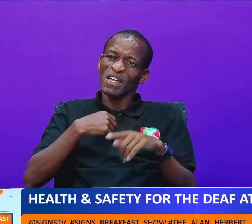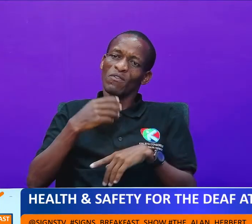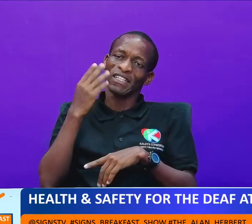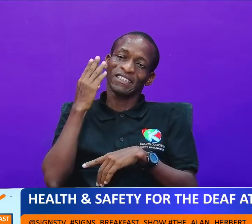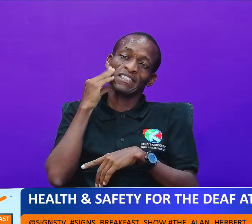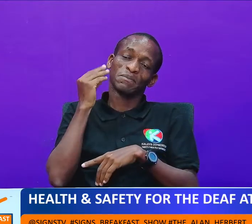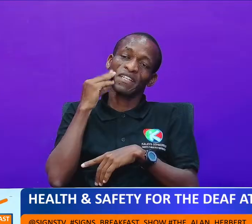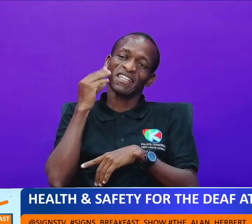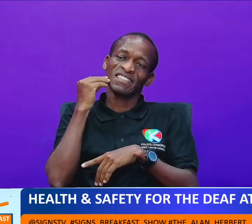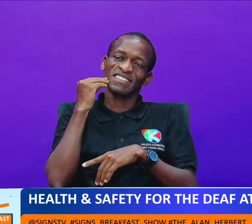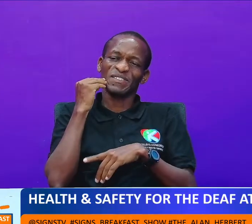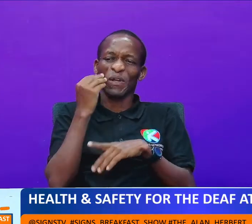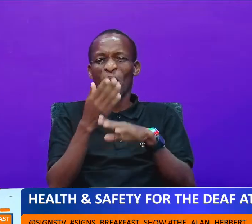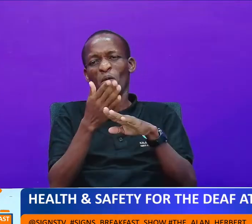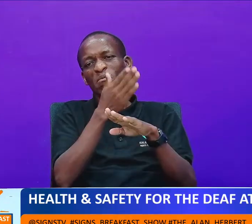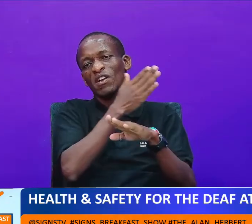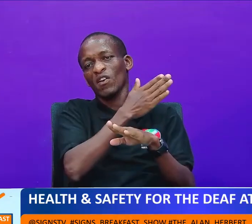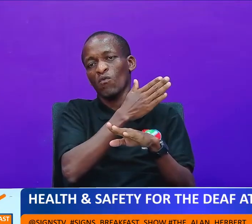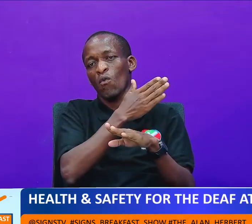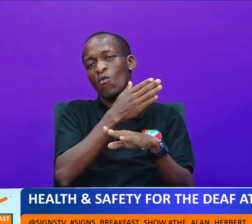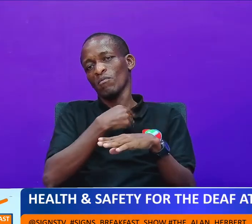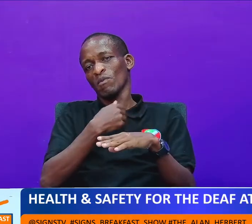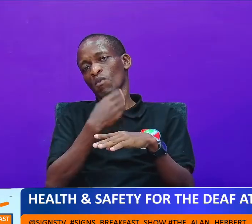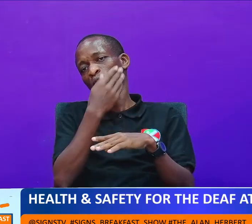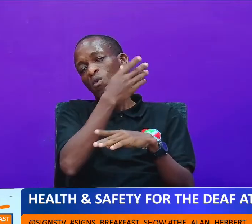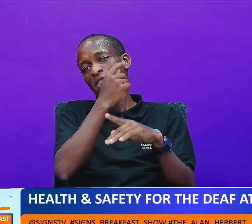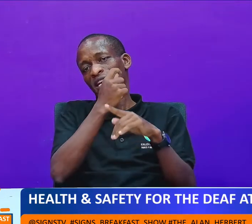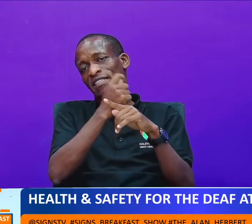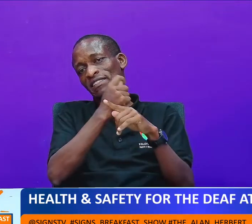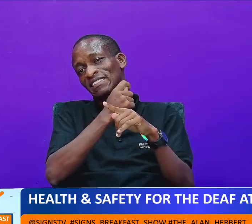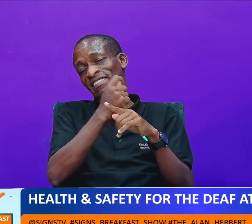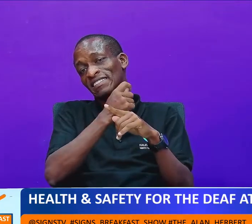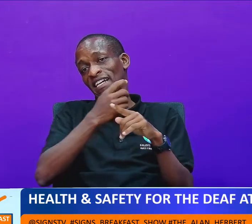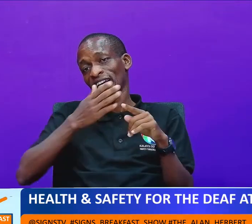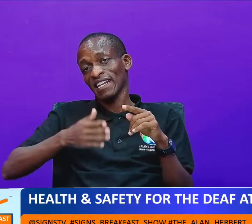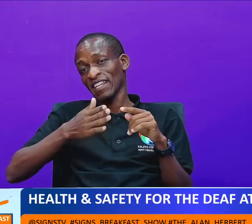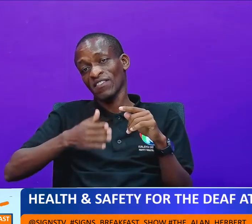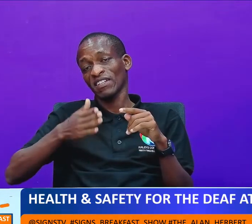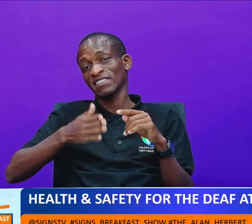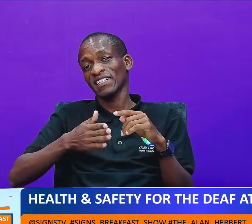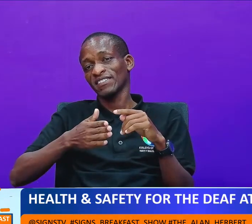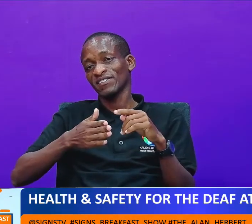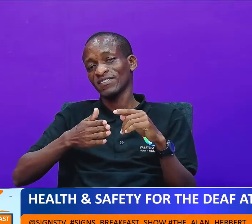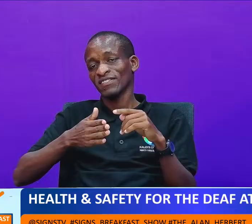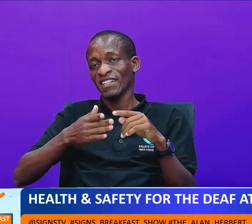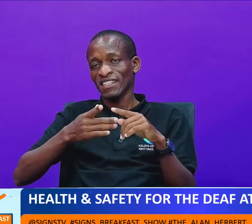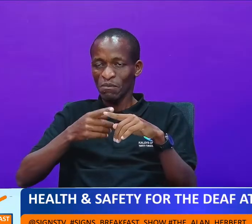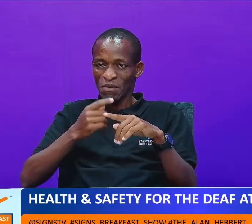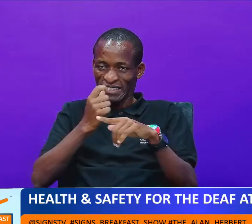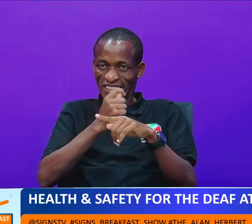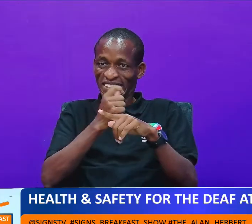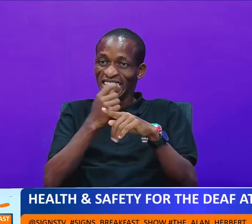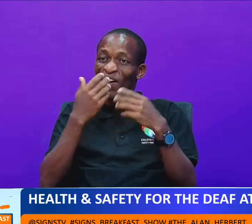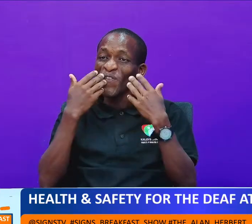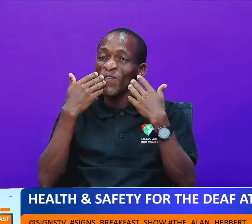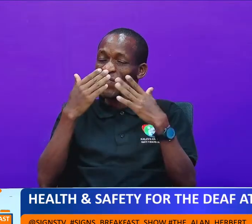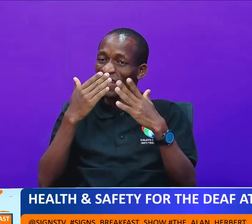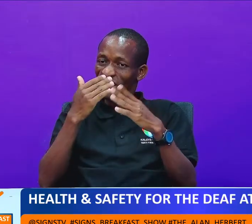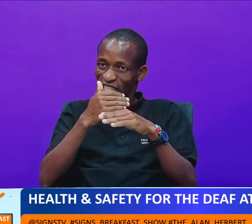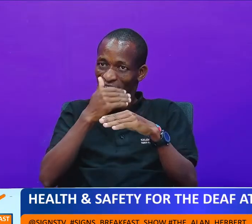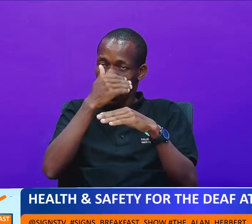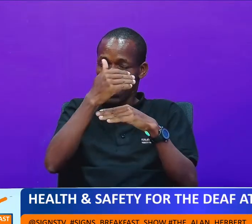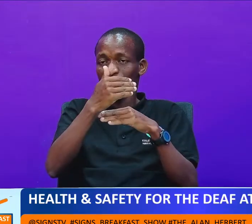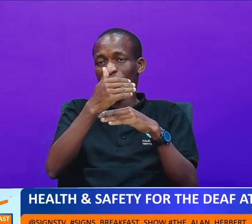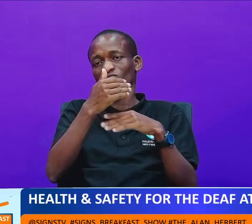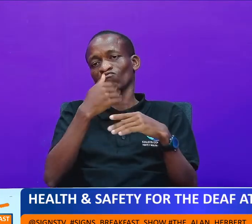it makes them stuck. And so with the training and the skills that you're giving them, that means that right now